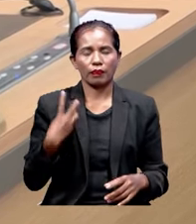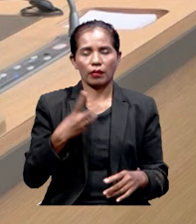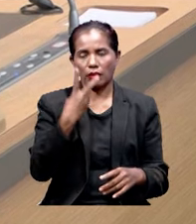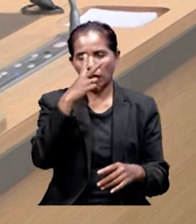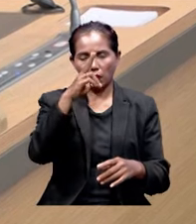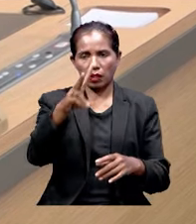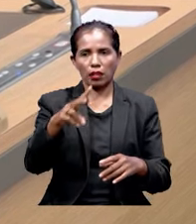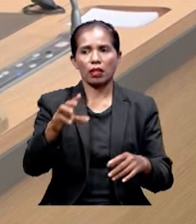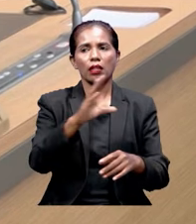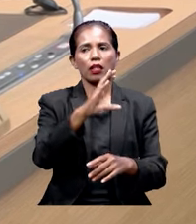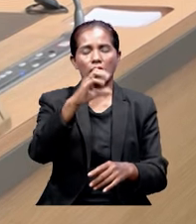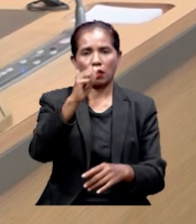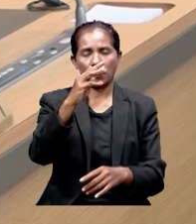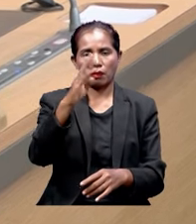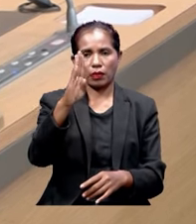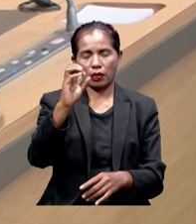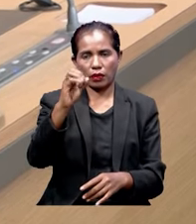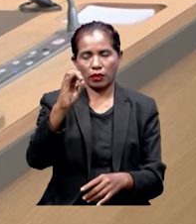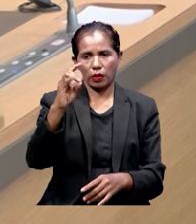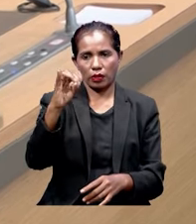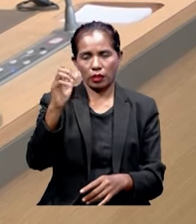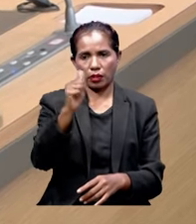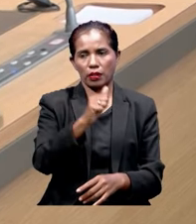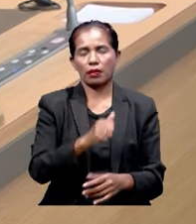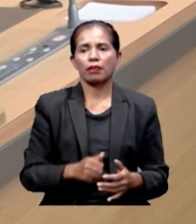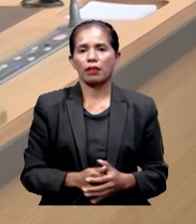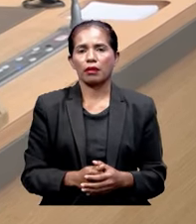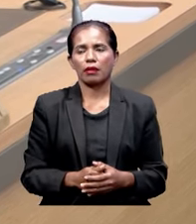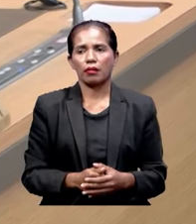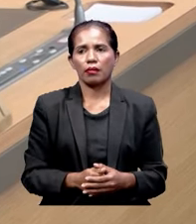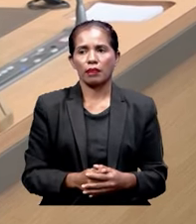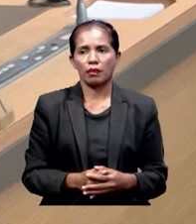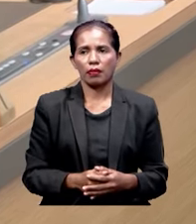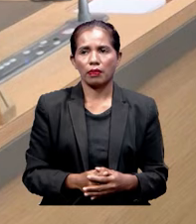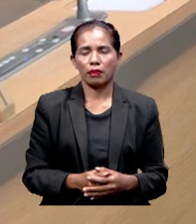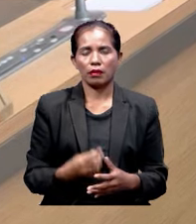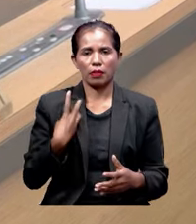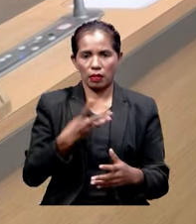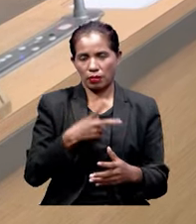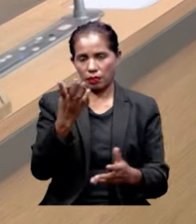as highlighted in the report of the Chair. His Excellency